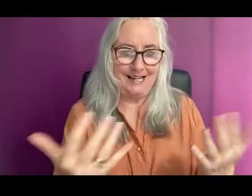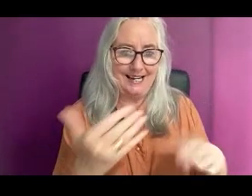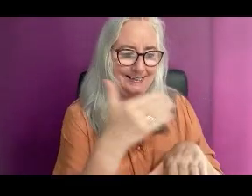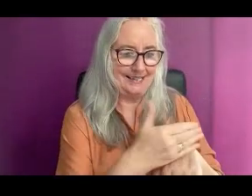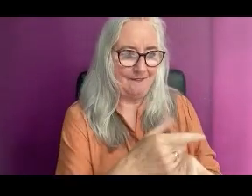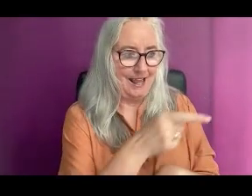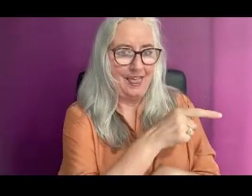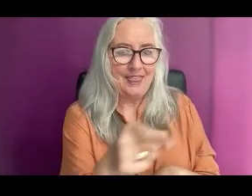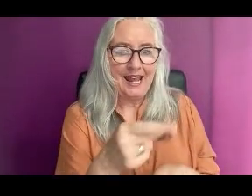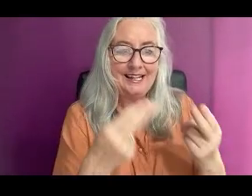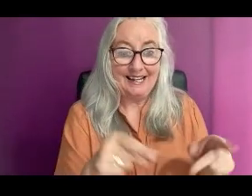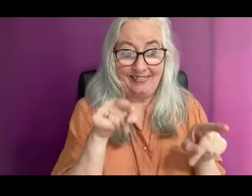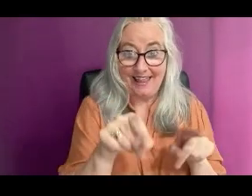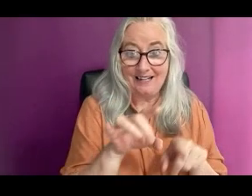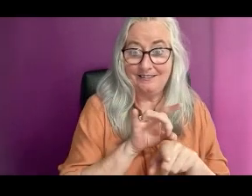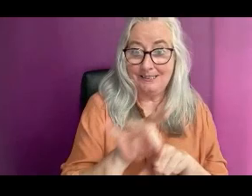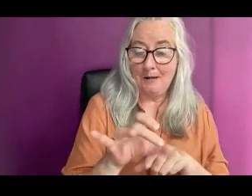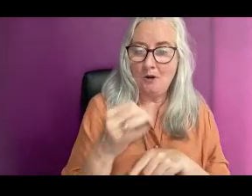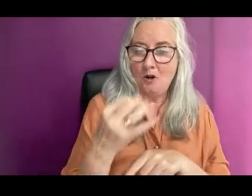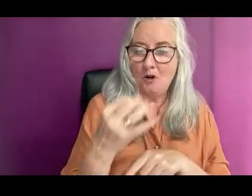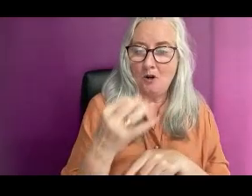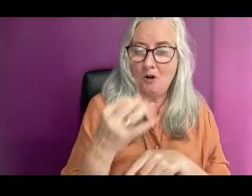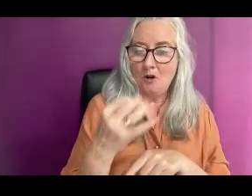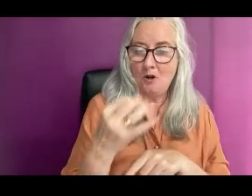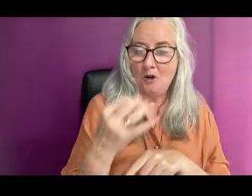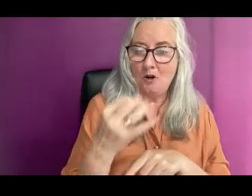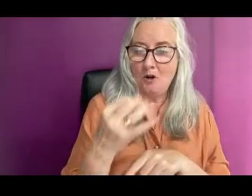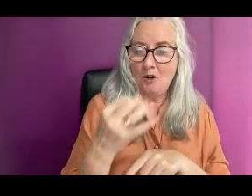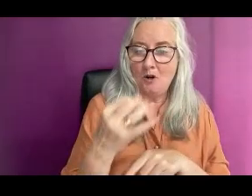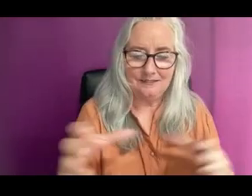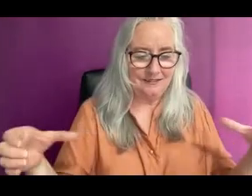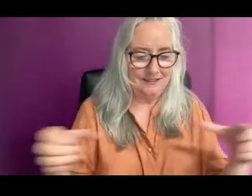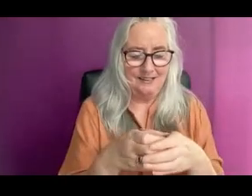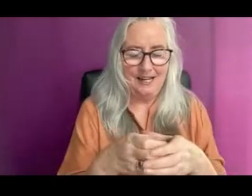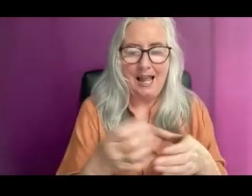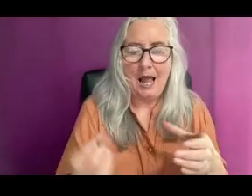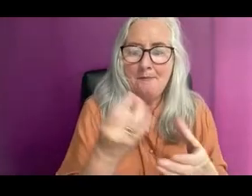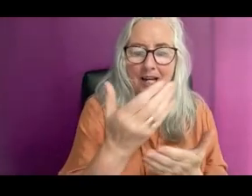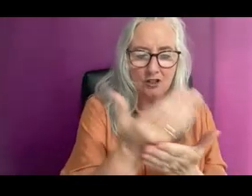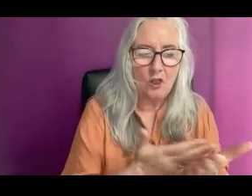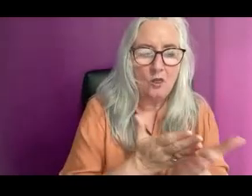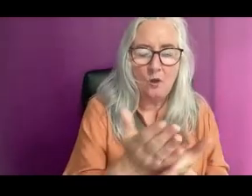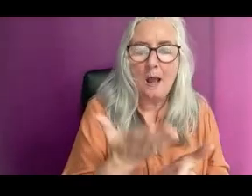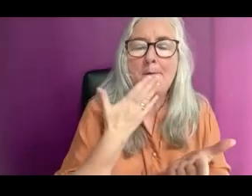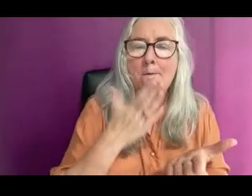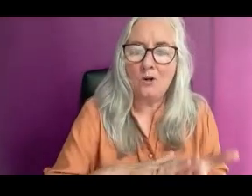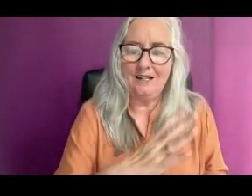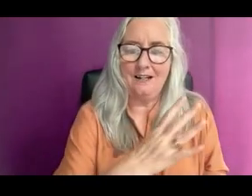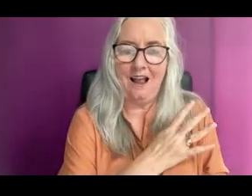need this grant, they can centralize all their applications through a designated booking